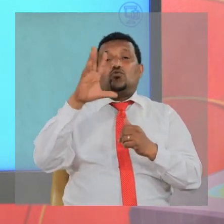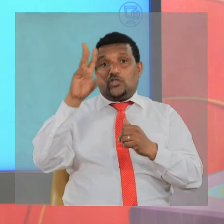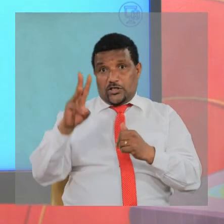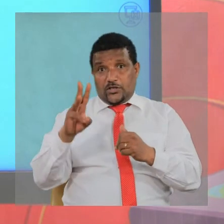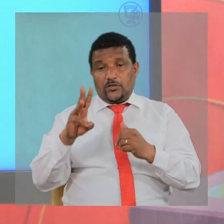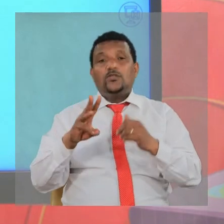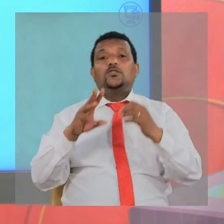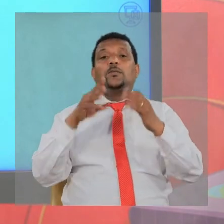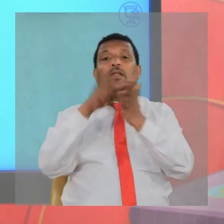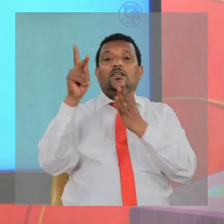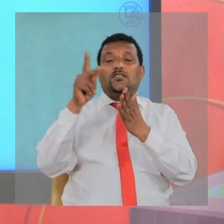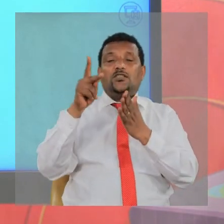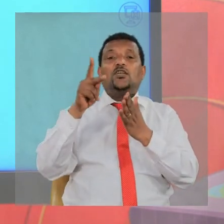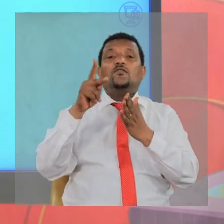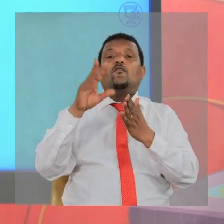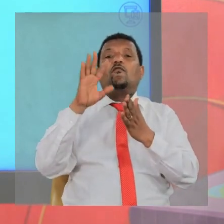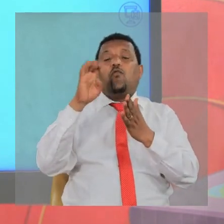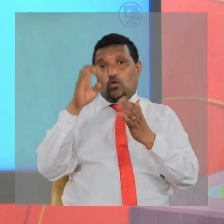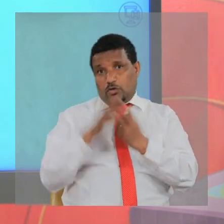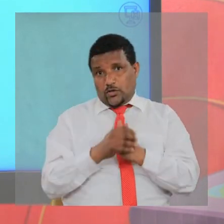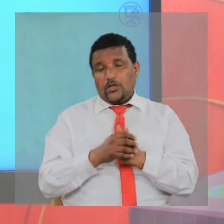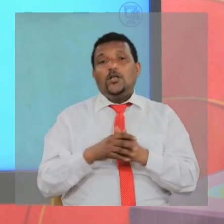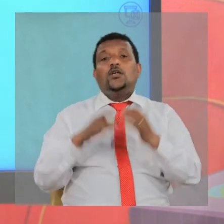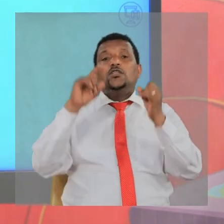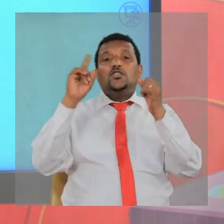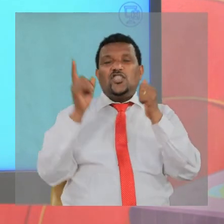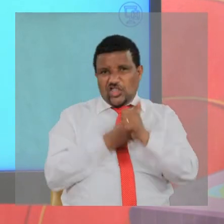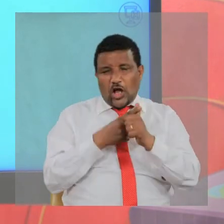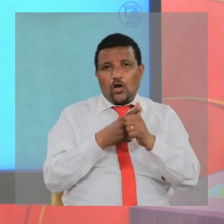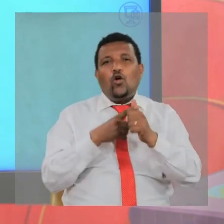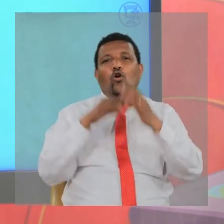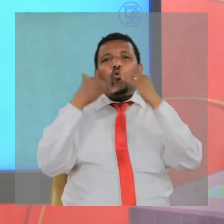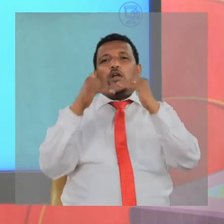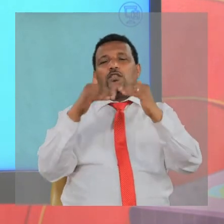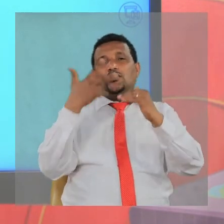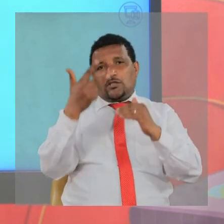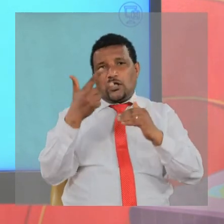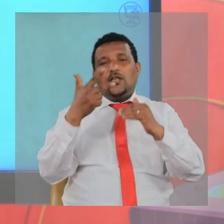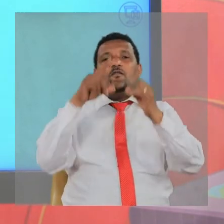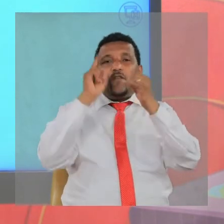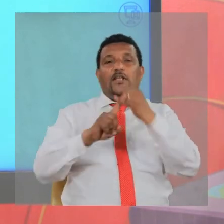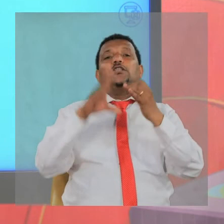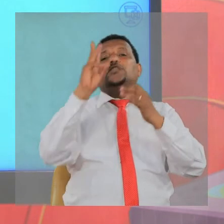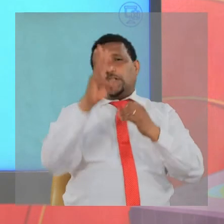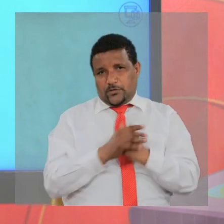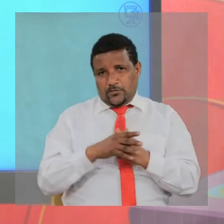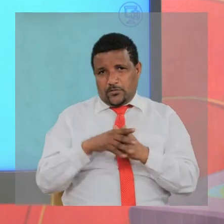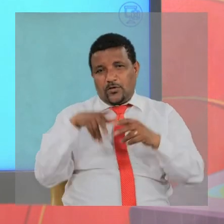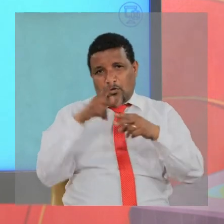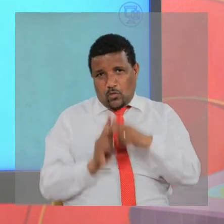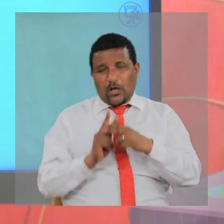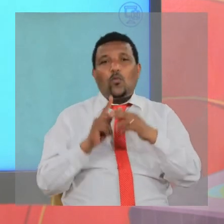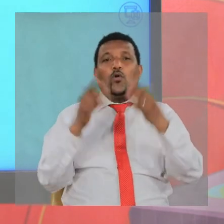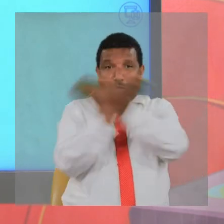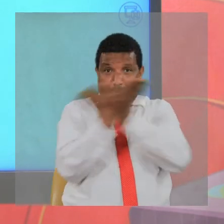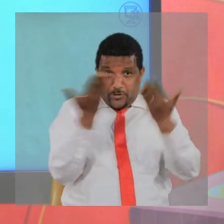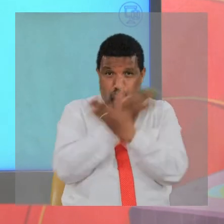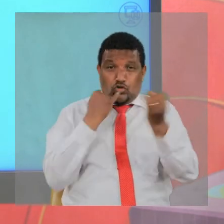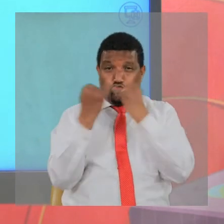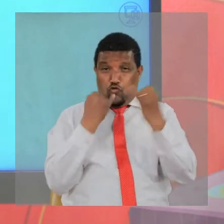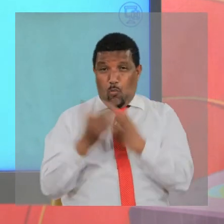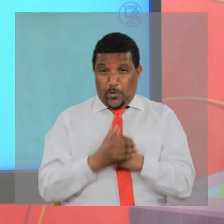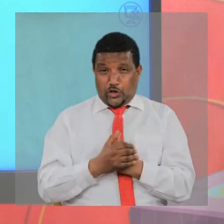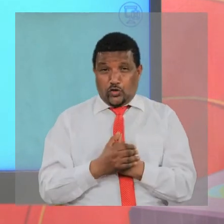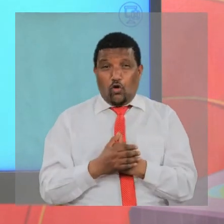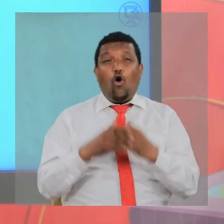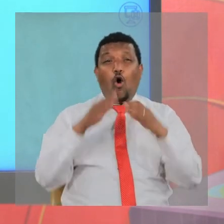40. The initial quantity is 3 kg and the final quantity is 6 kg. And then when we substitute this